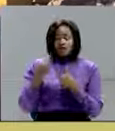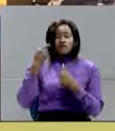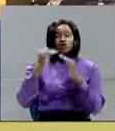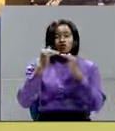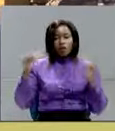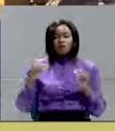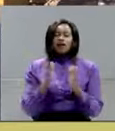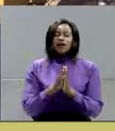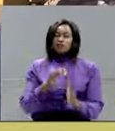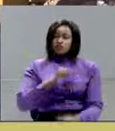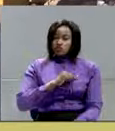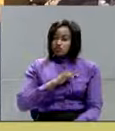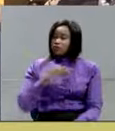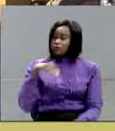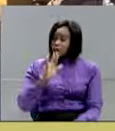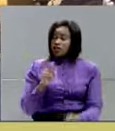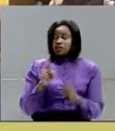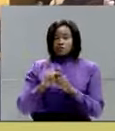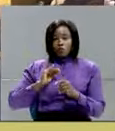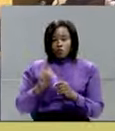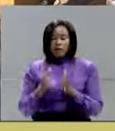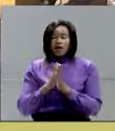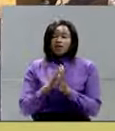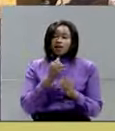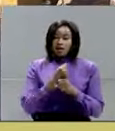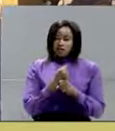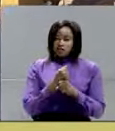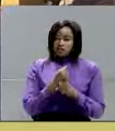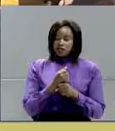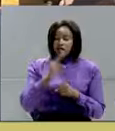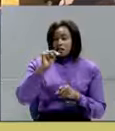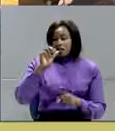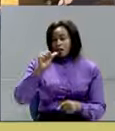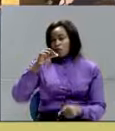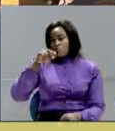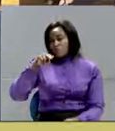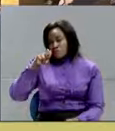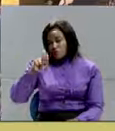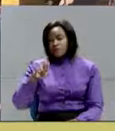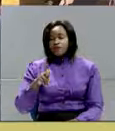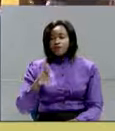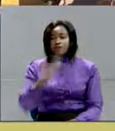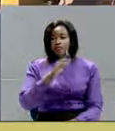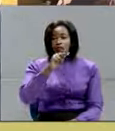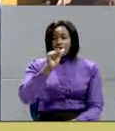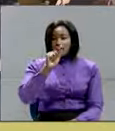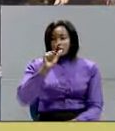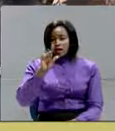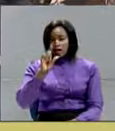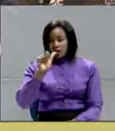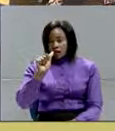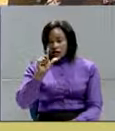and gender in particular, and women and girls, this Naguru Katali is one of the few schools